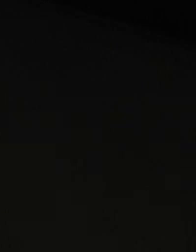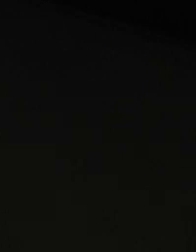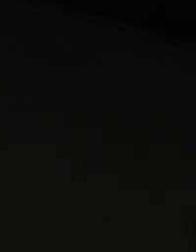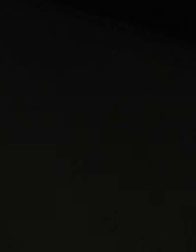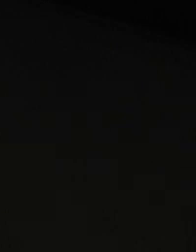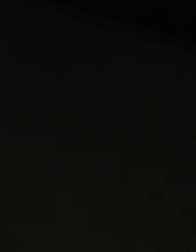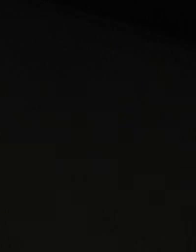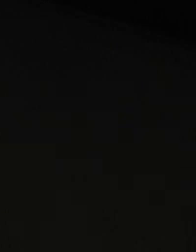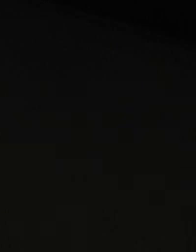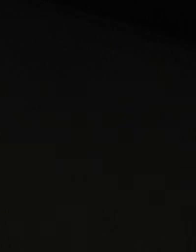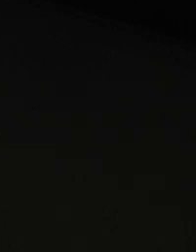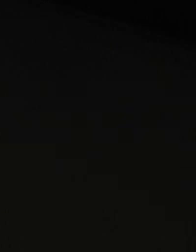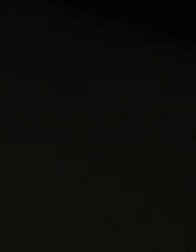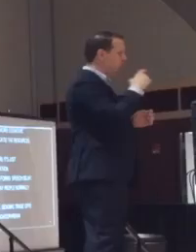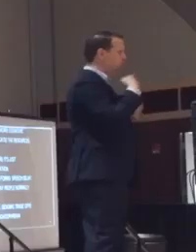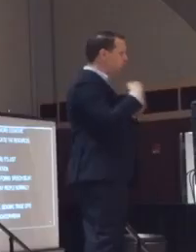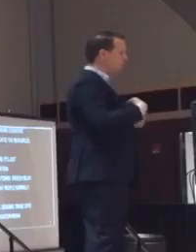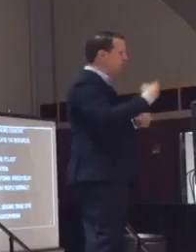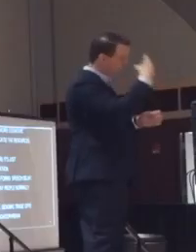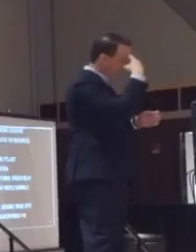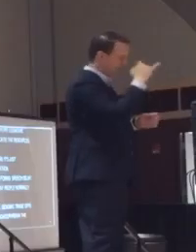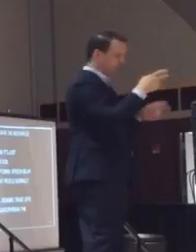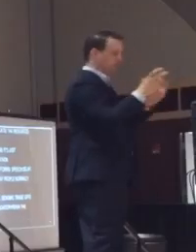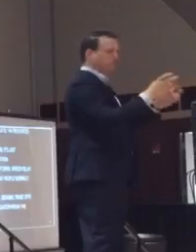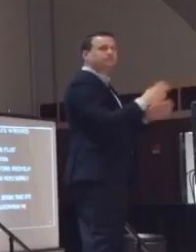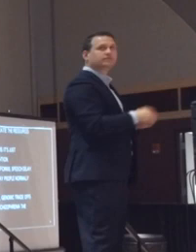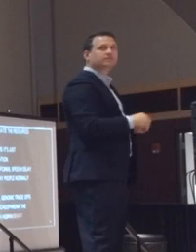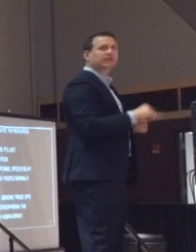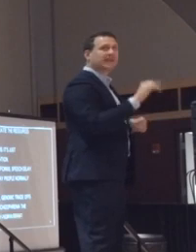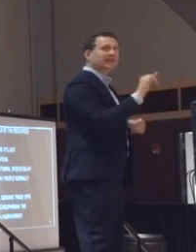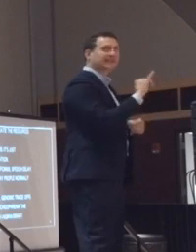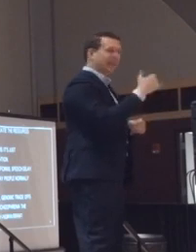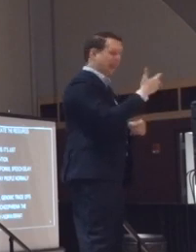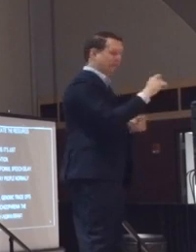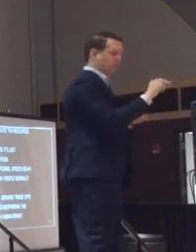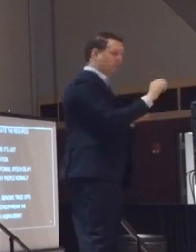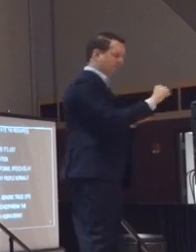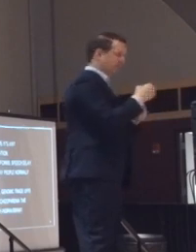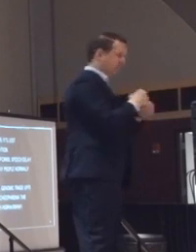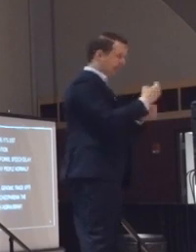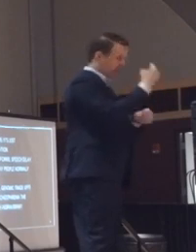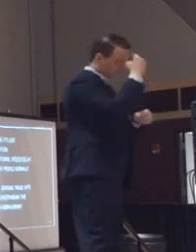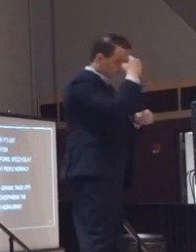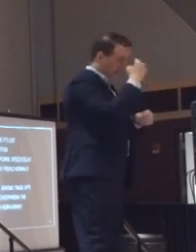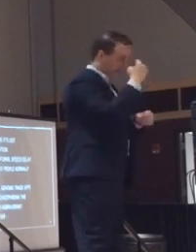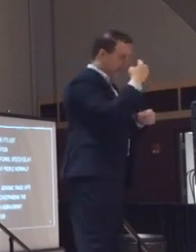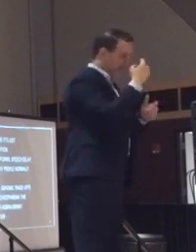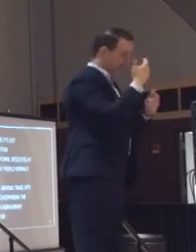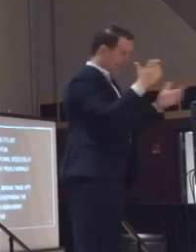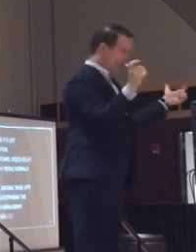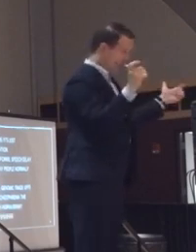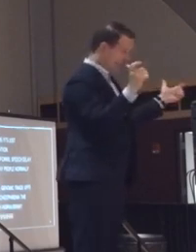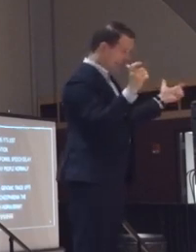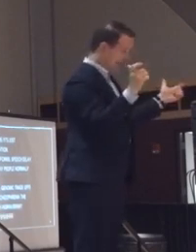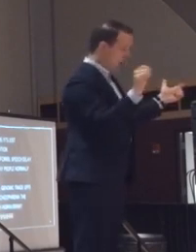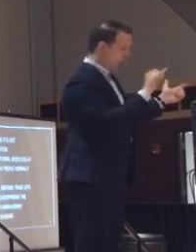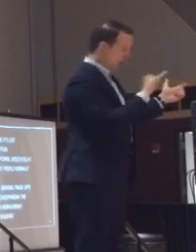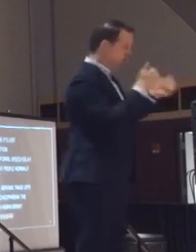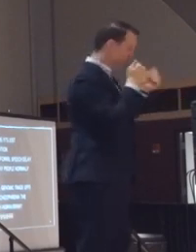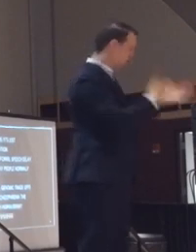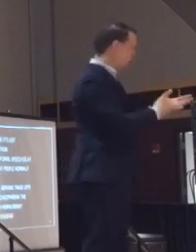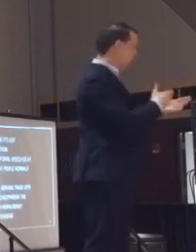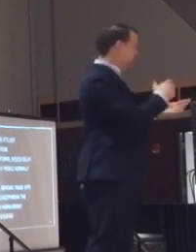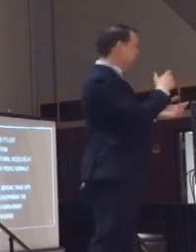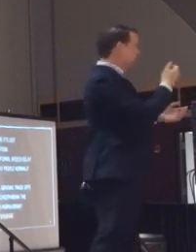the steep price for a human brain? The same genes that make the brain big also cause autism